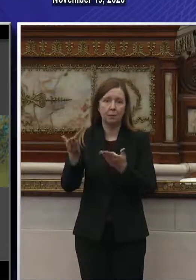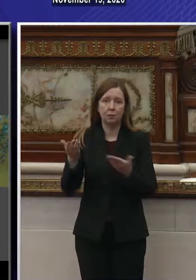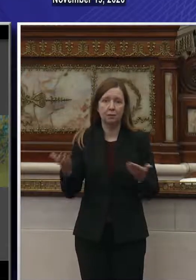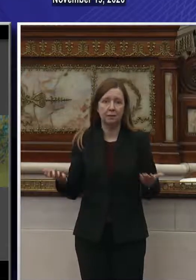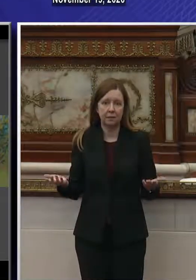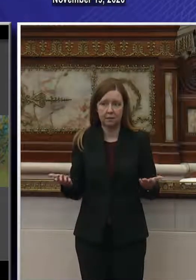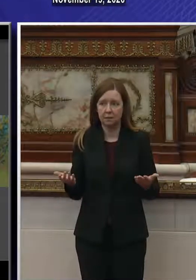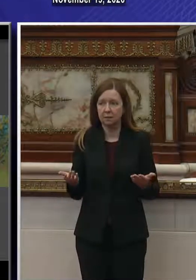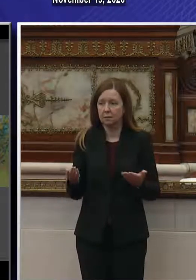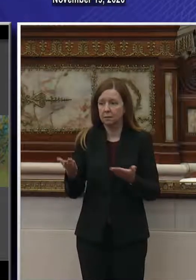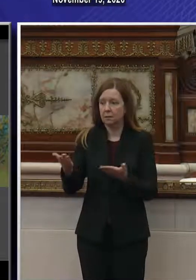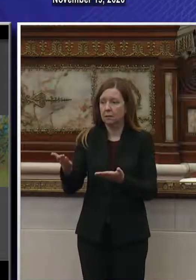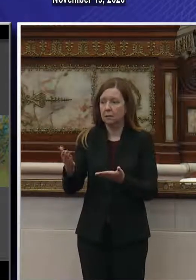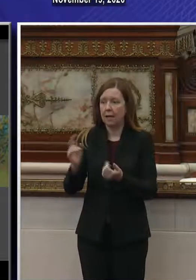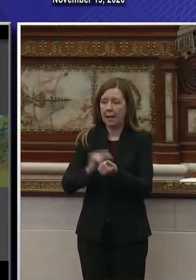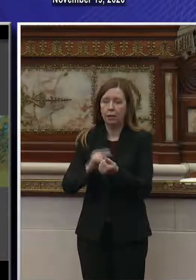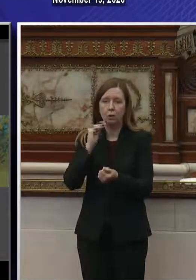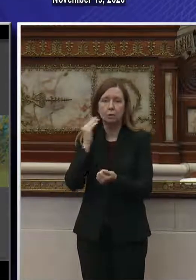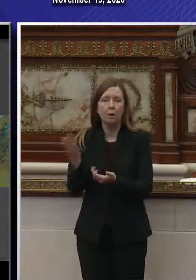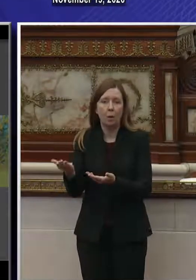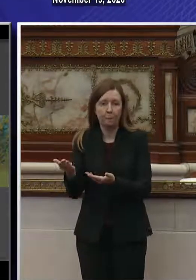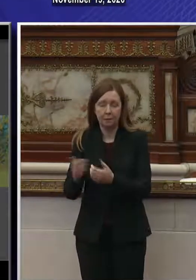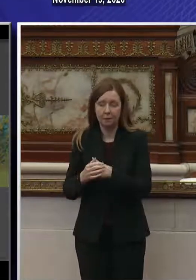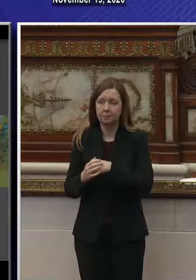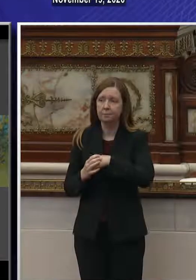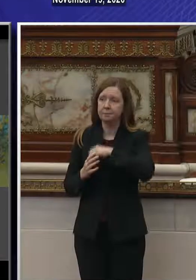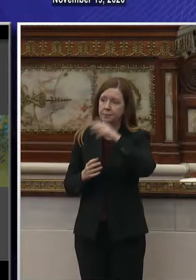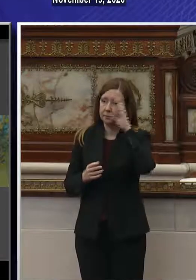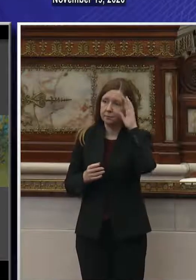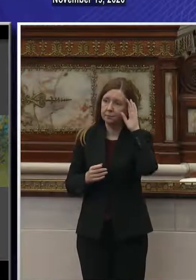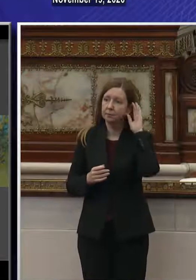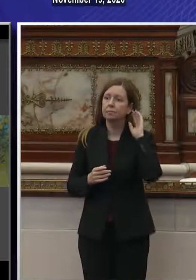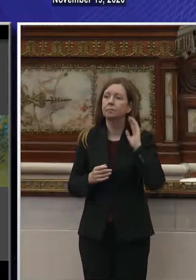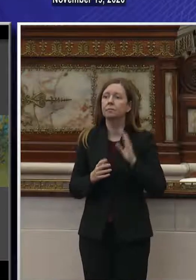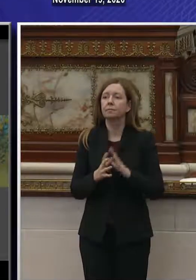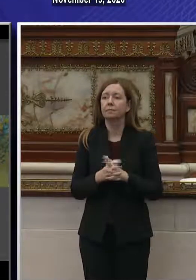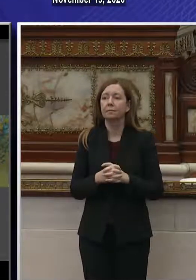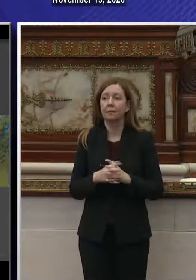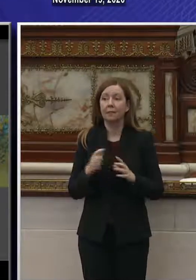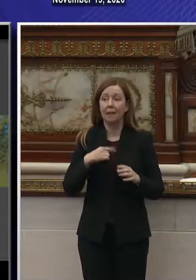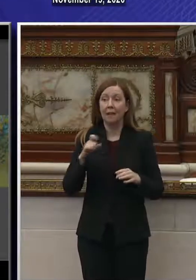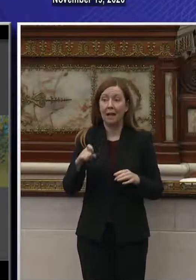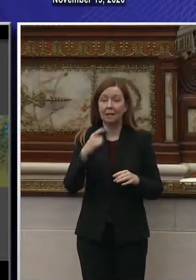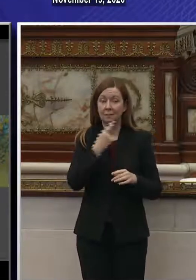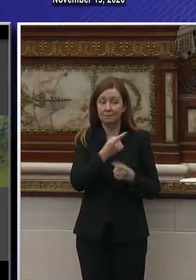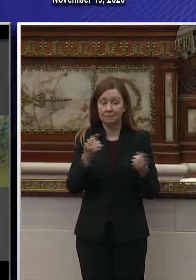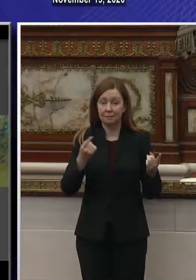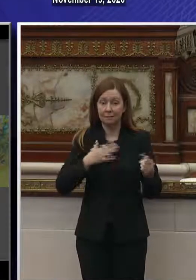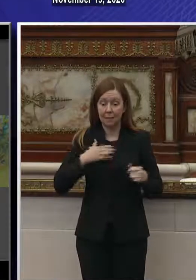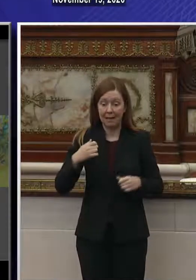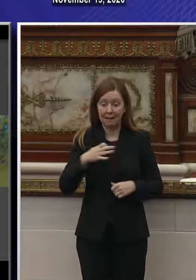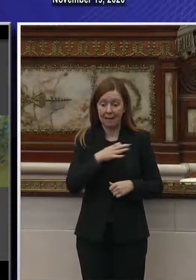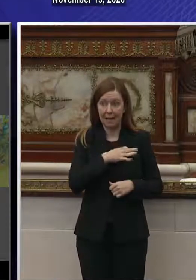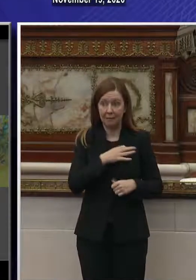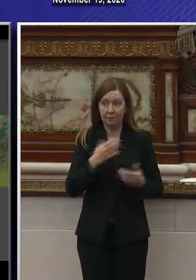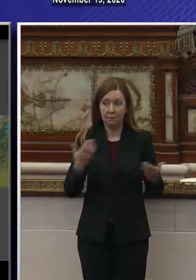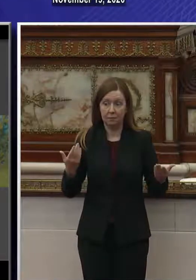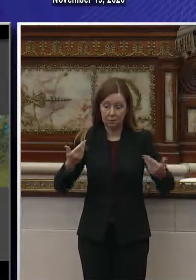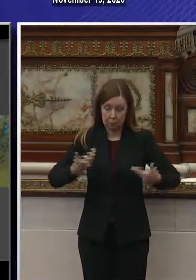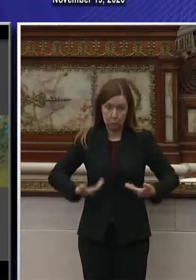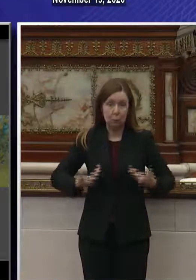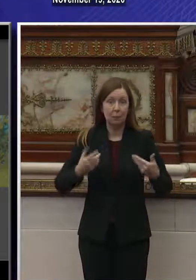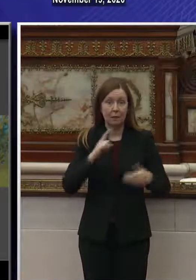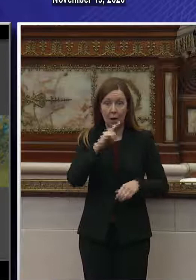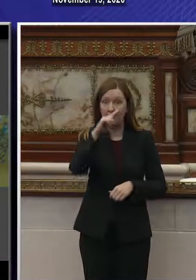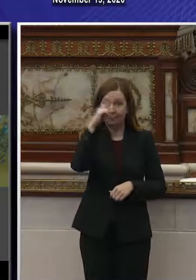services at a nursing home, right? And I had to say to my staff, well, we are Black and Latinx,